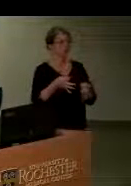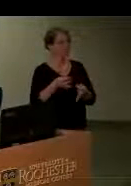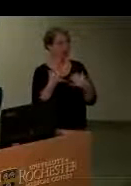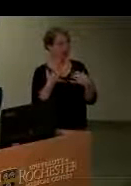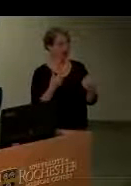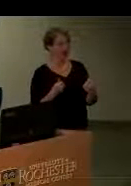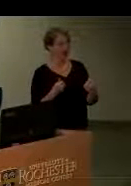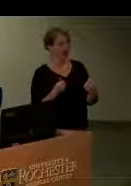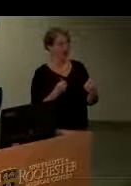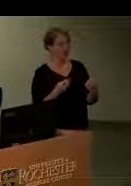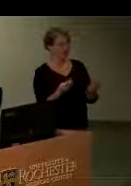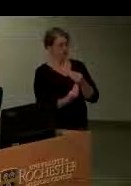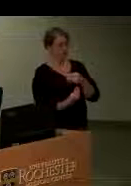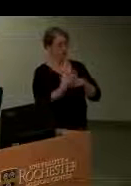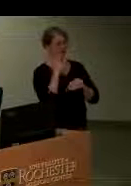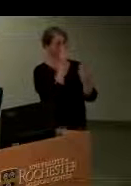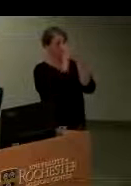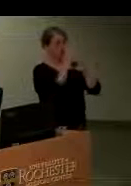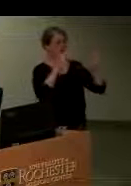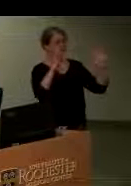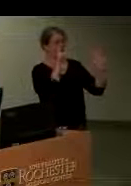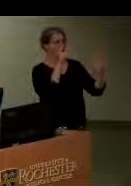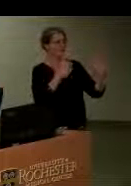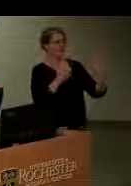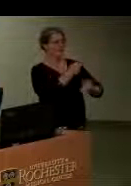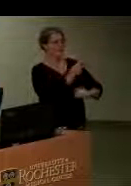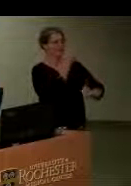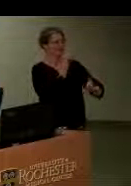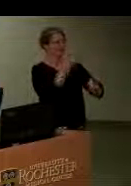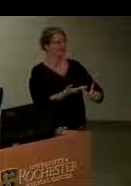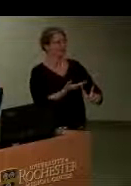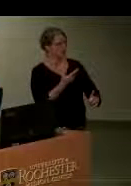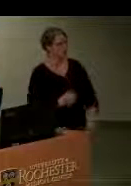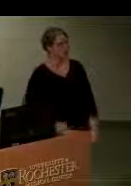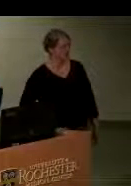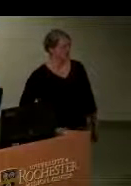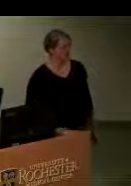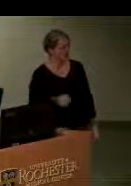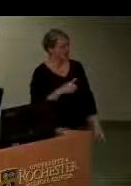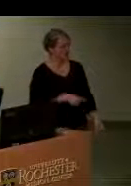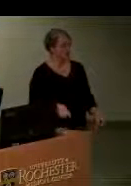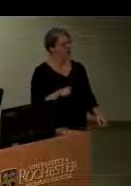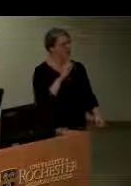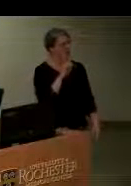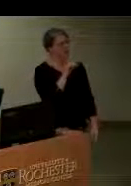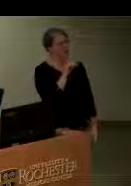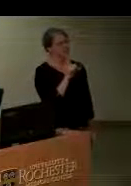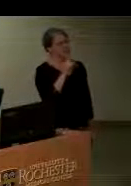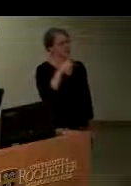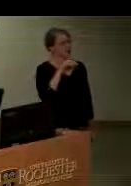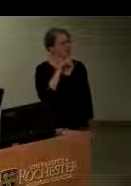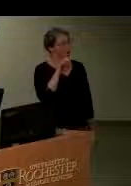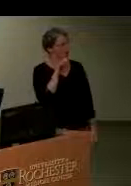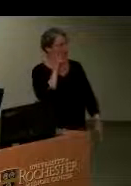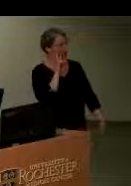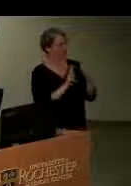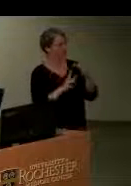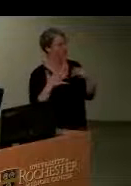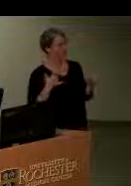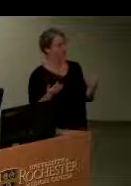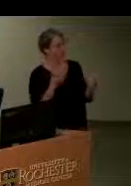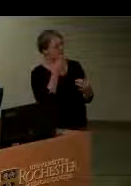of conceptualizing who is this patient. They all know the thing. They all know that the zip code predicts your health better than any